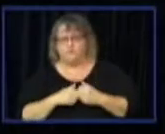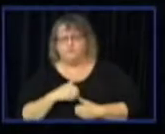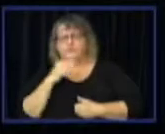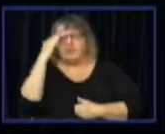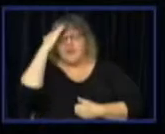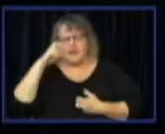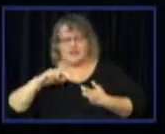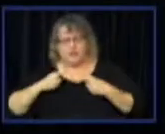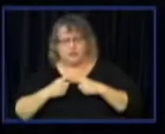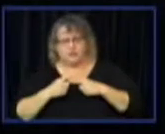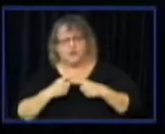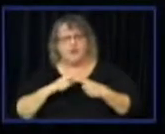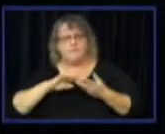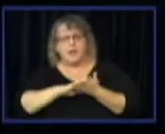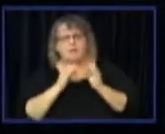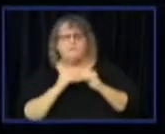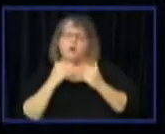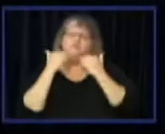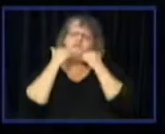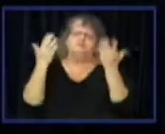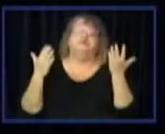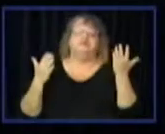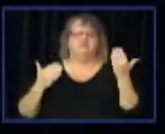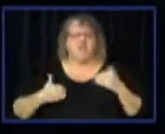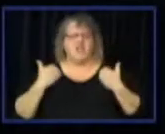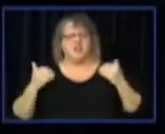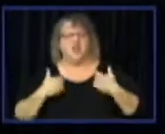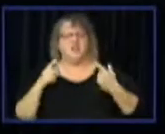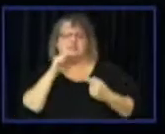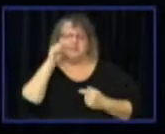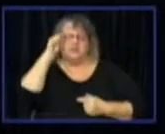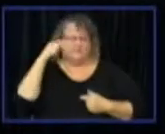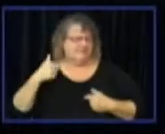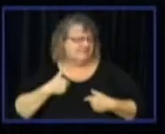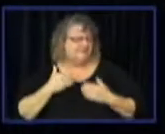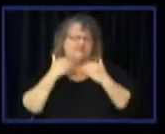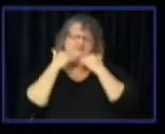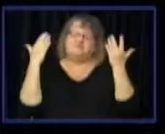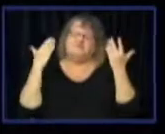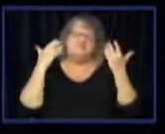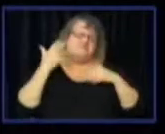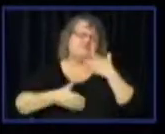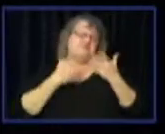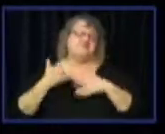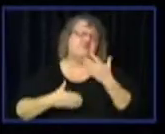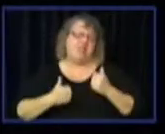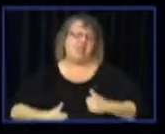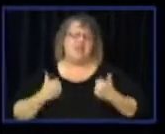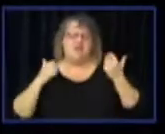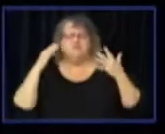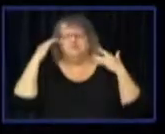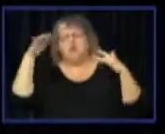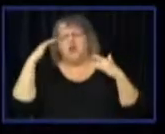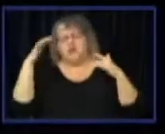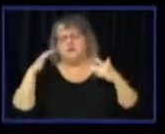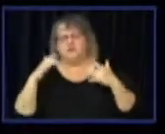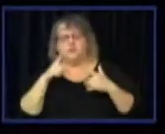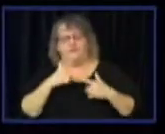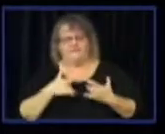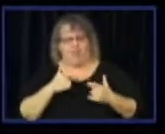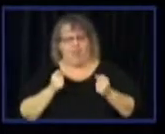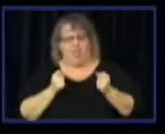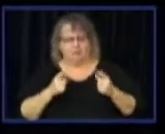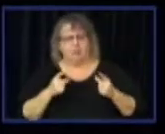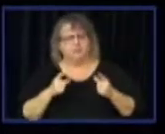concussions can make you more reckless. As young adolescents, I know I was reckless. And if you have